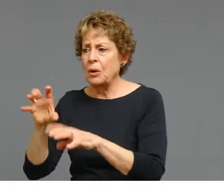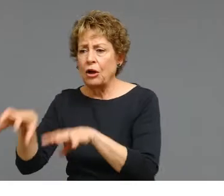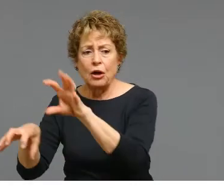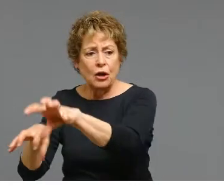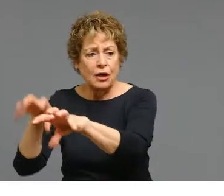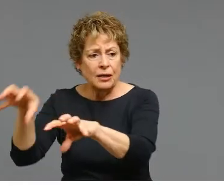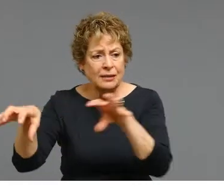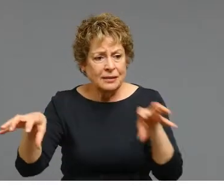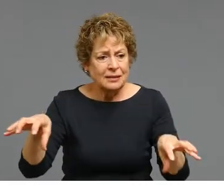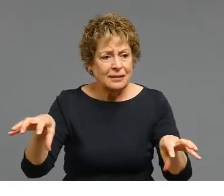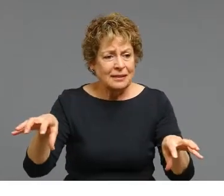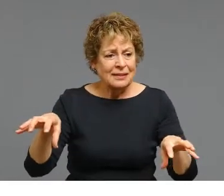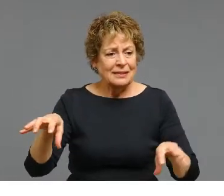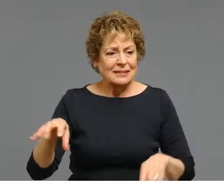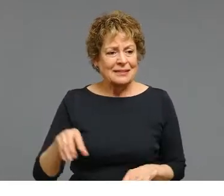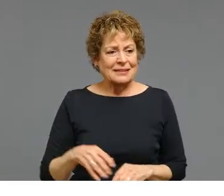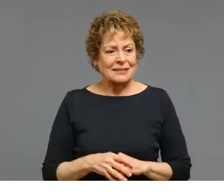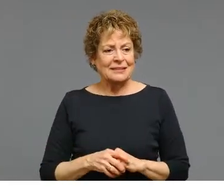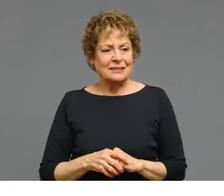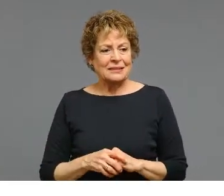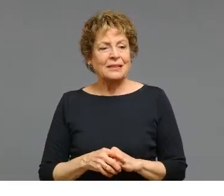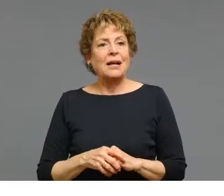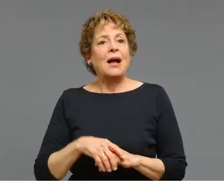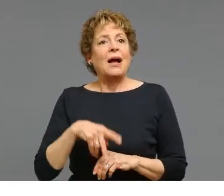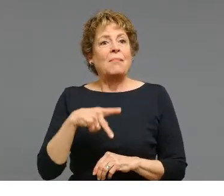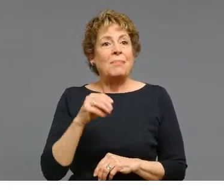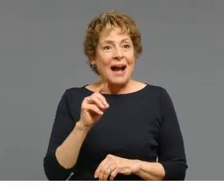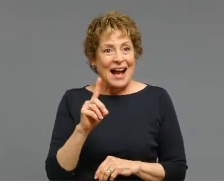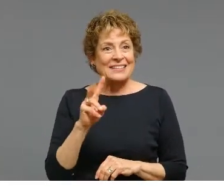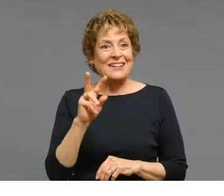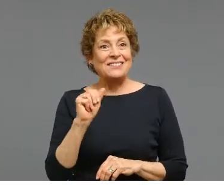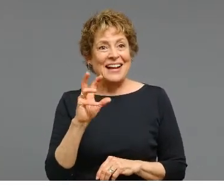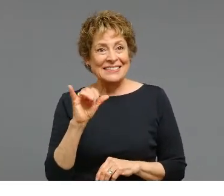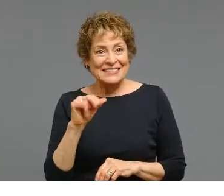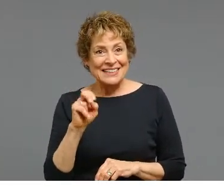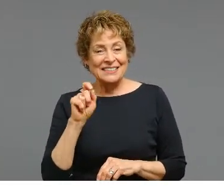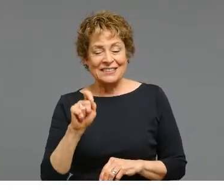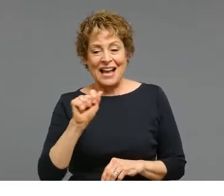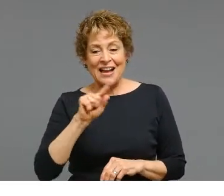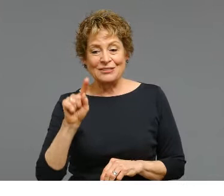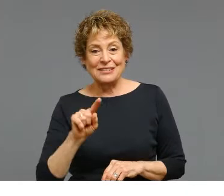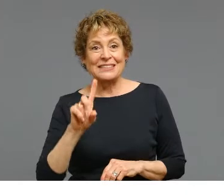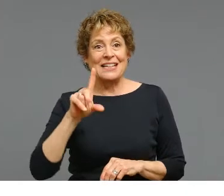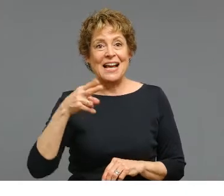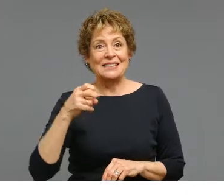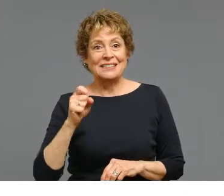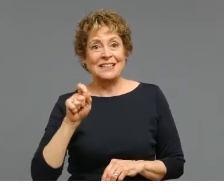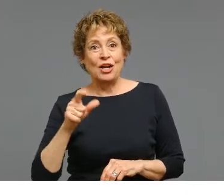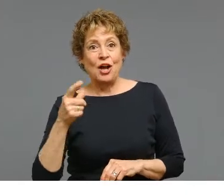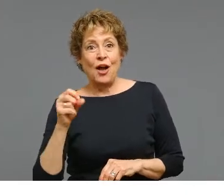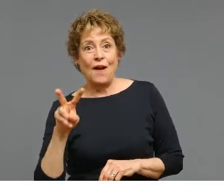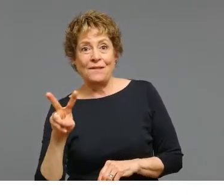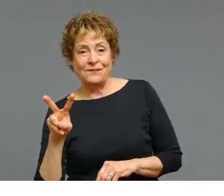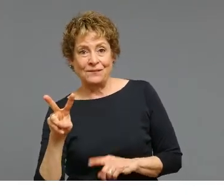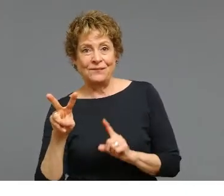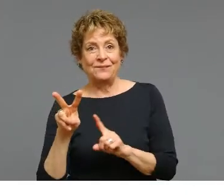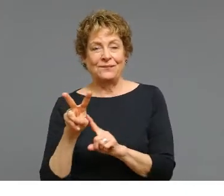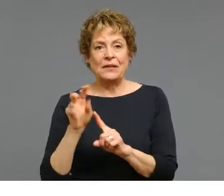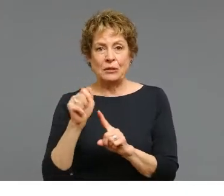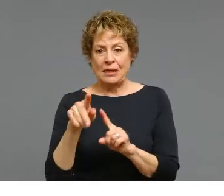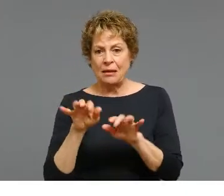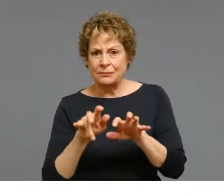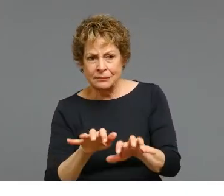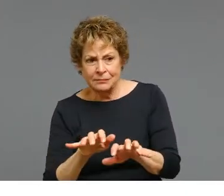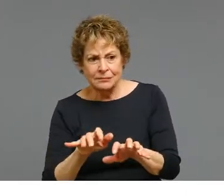podvaccine.azdhs.gov. It's quick. Our website has gotten much more user-friendly and much more convenient. We still have